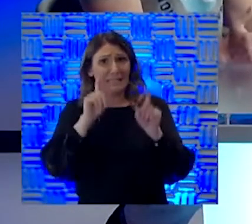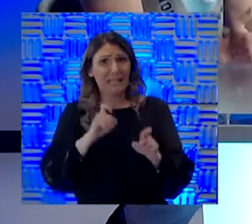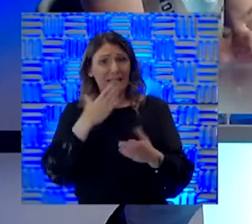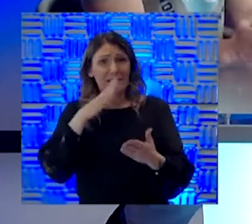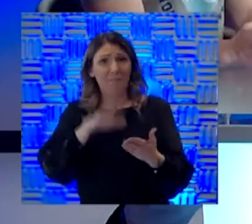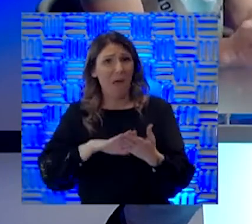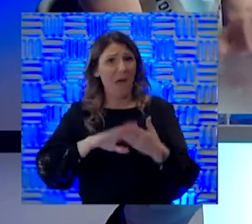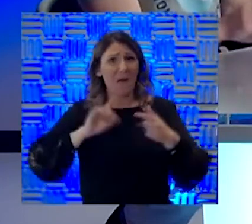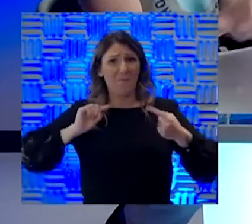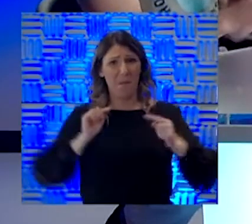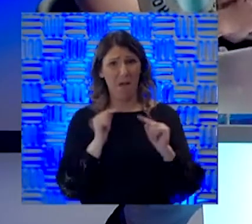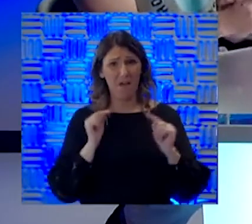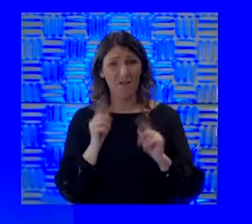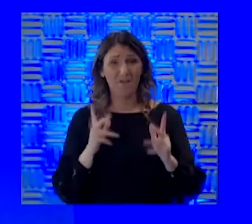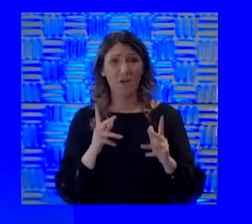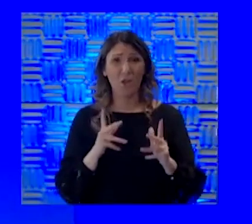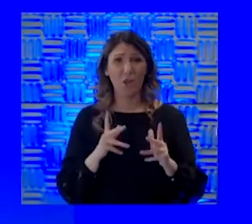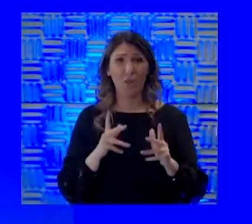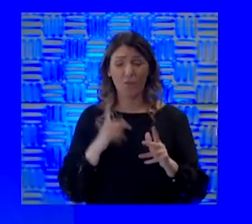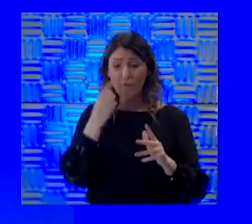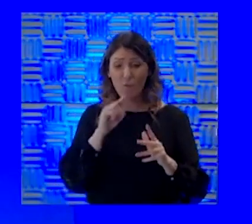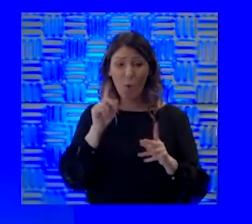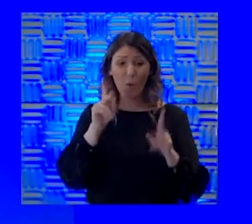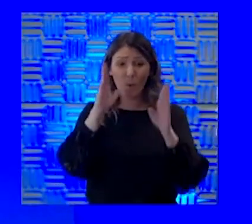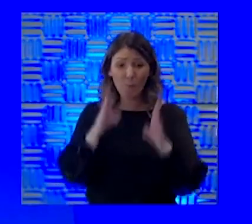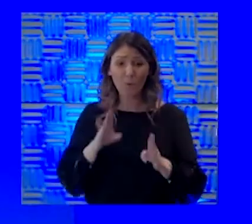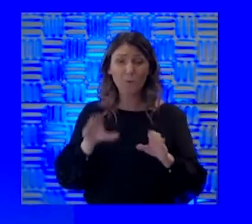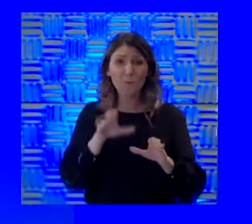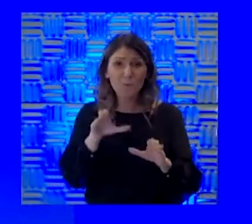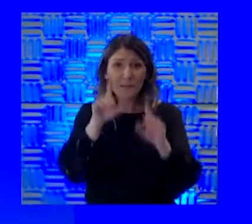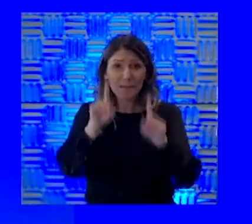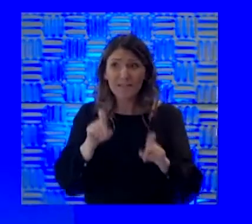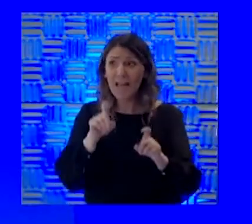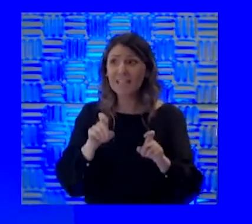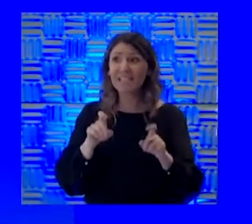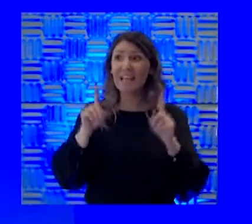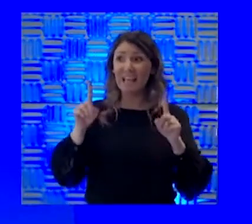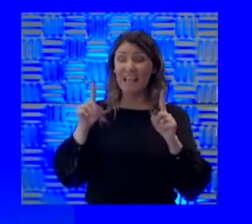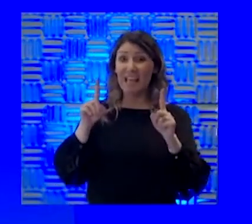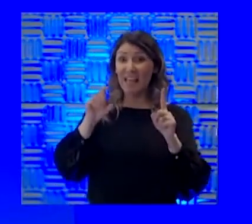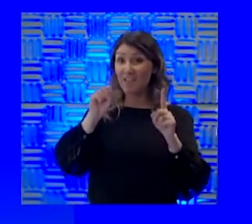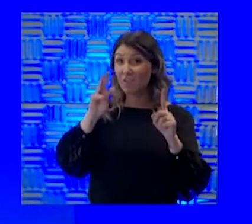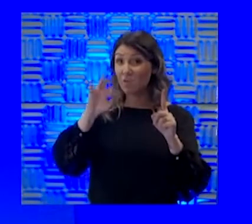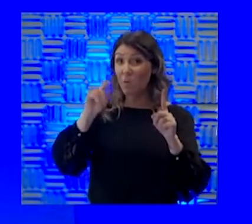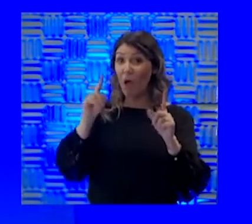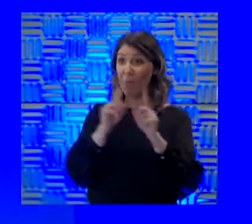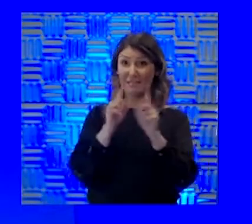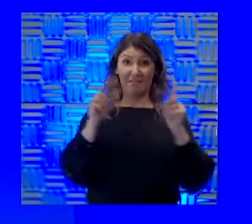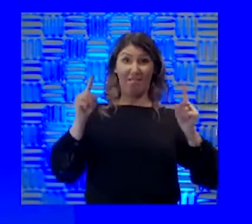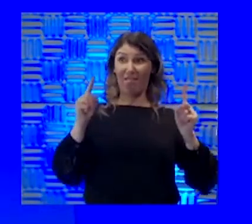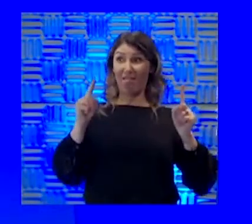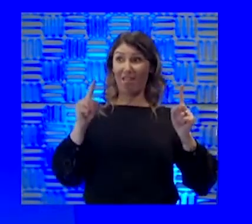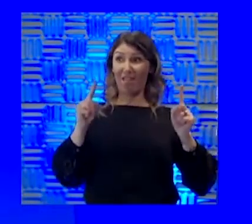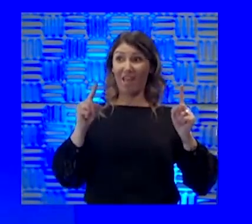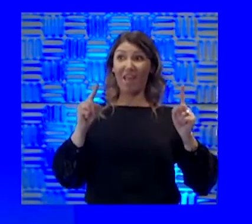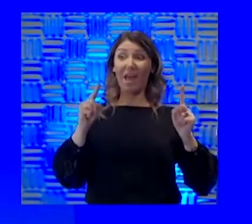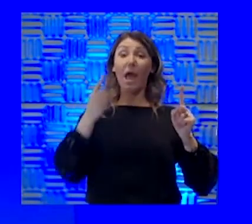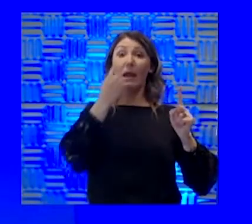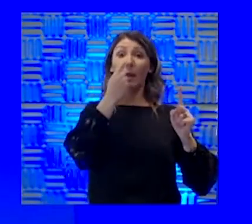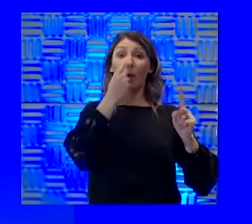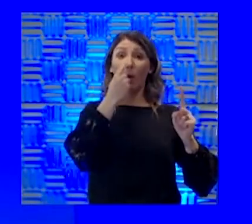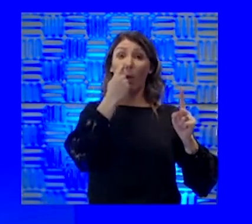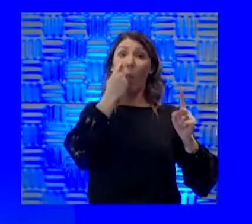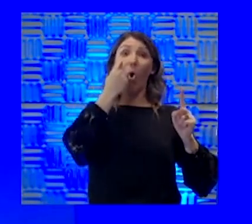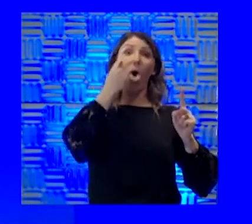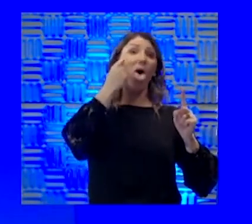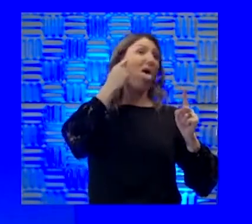It's painful. It's painful for the person doing the test. It's painful if you're getting the test. The swab is about this long, and it has to go back almost to your